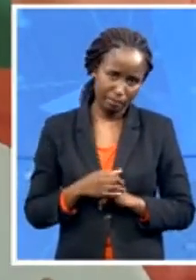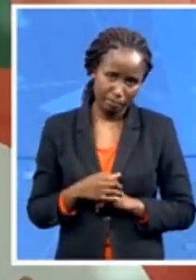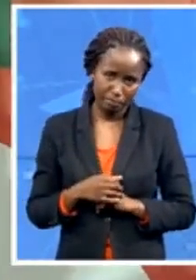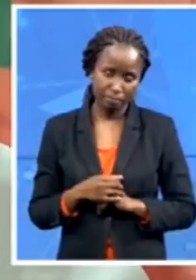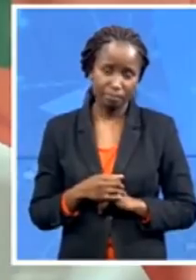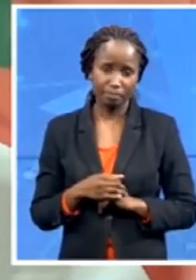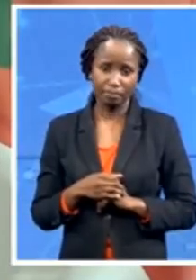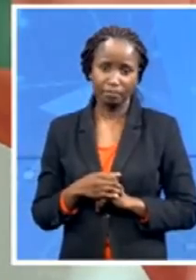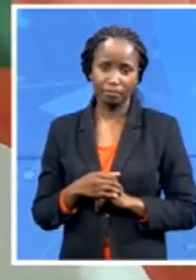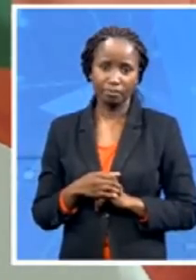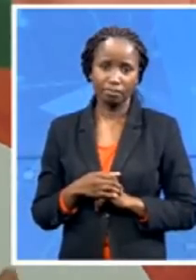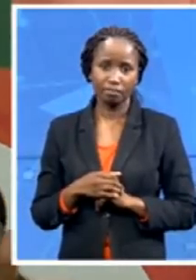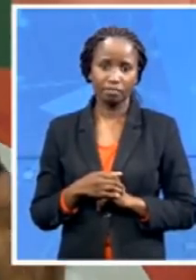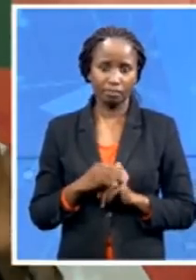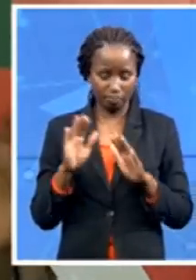Politics.